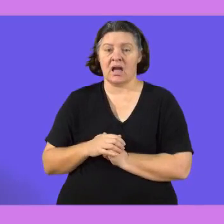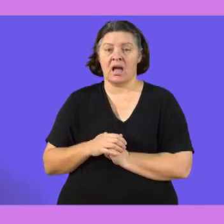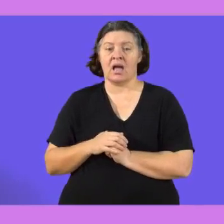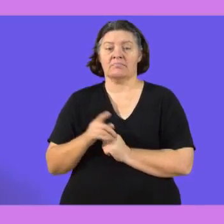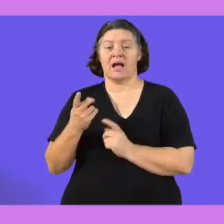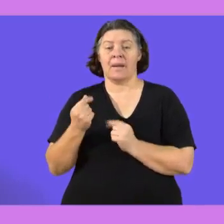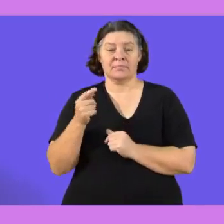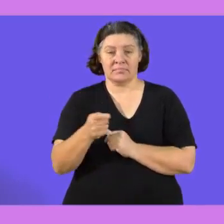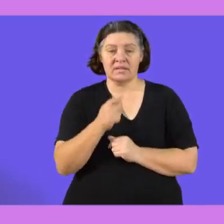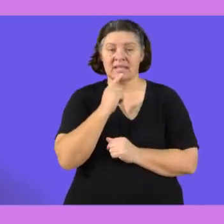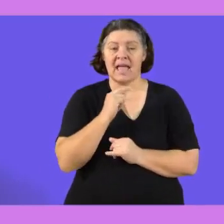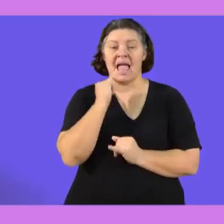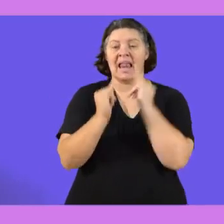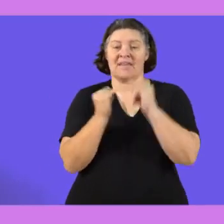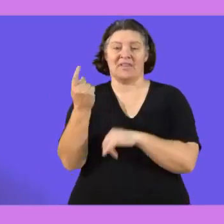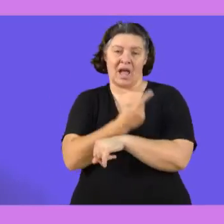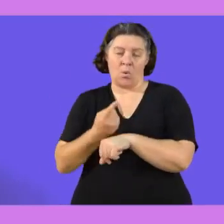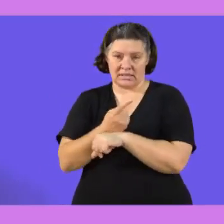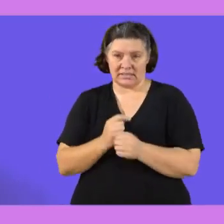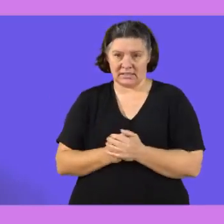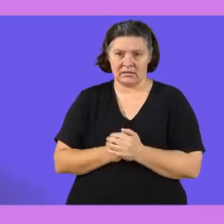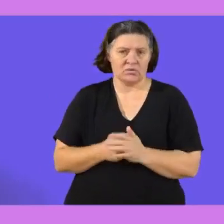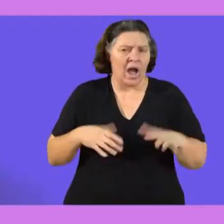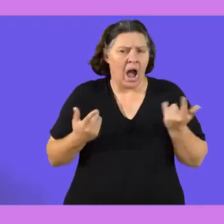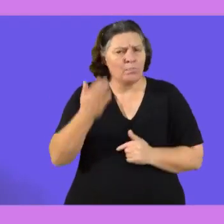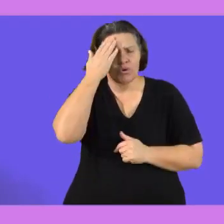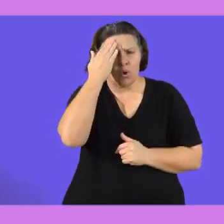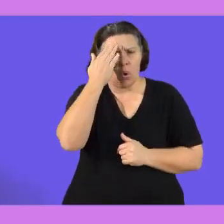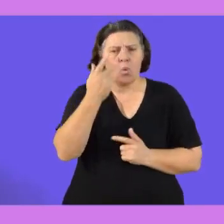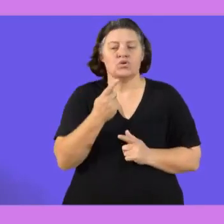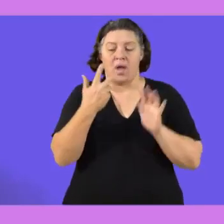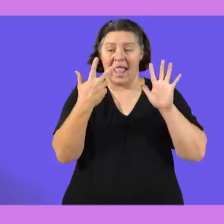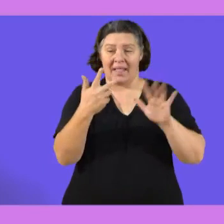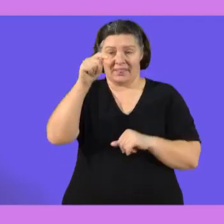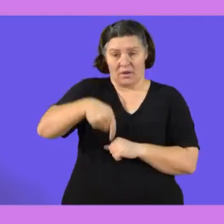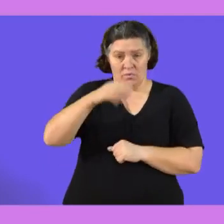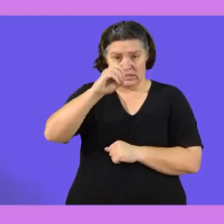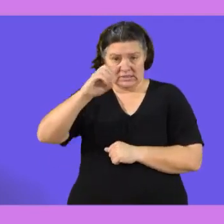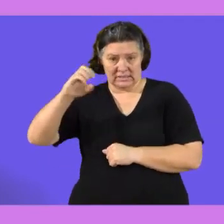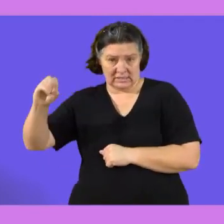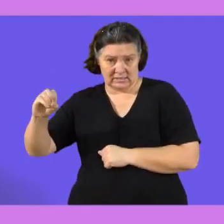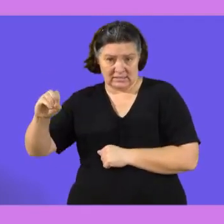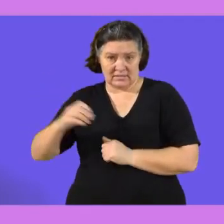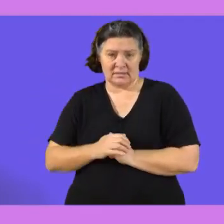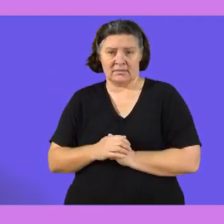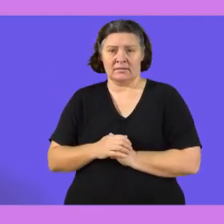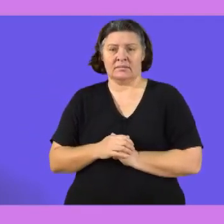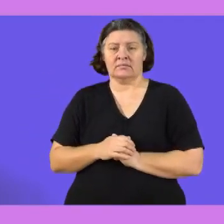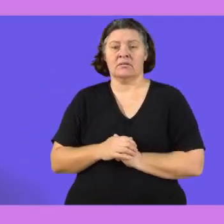there. And then the quantity here shows 11 hours. All right, so how will I go about? I'll take the 8,000